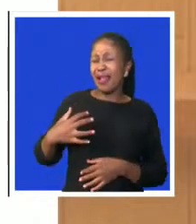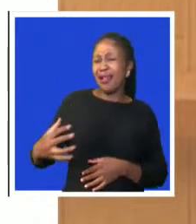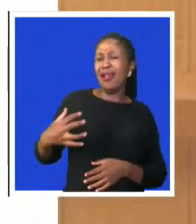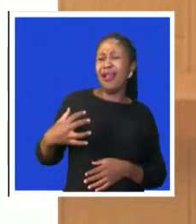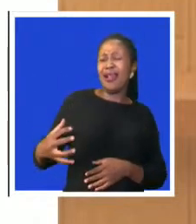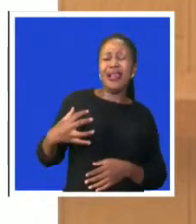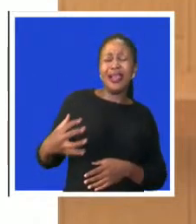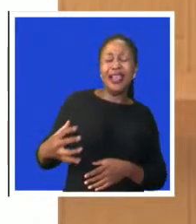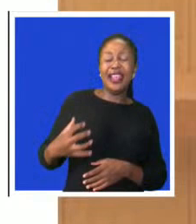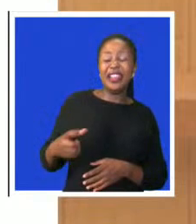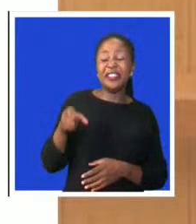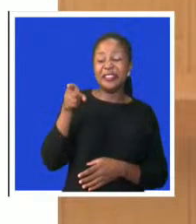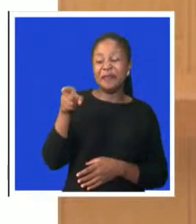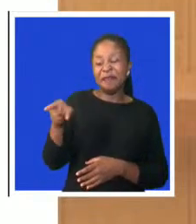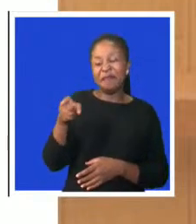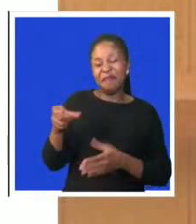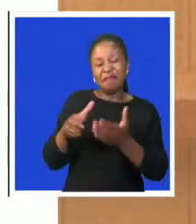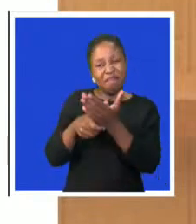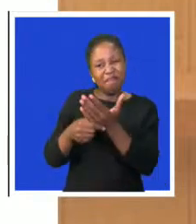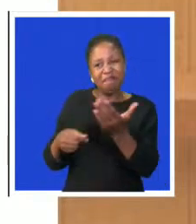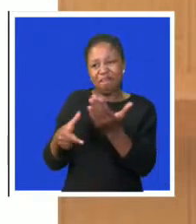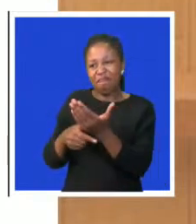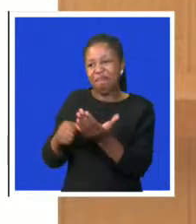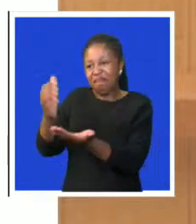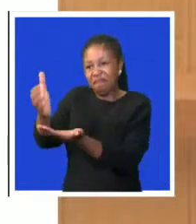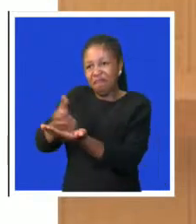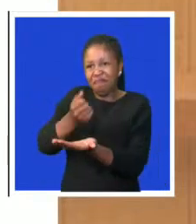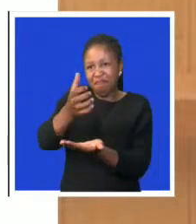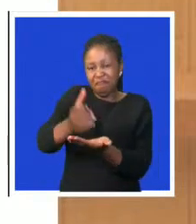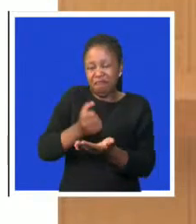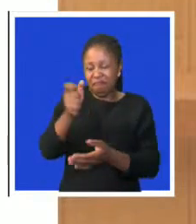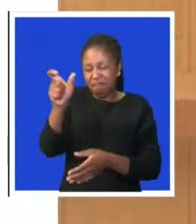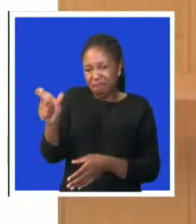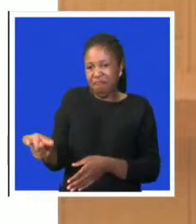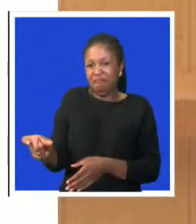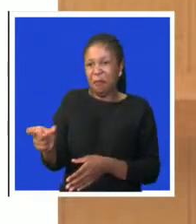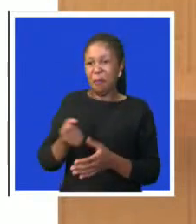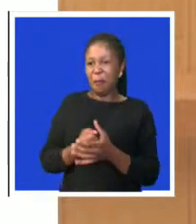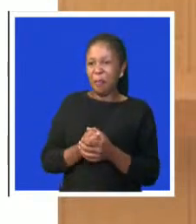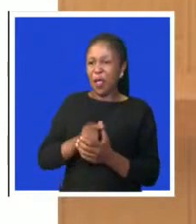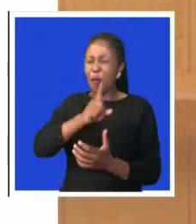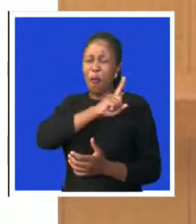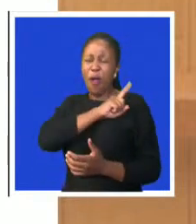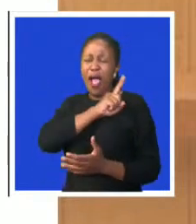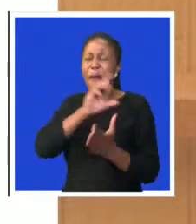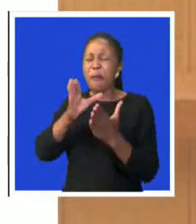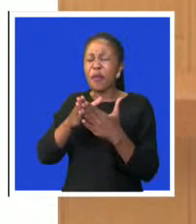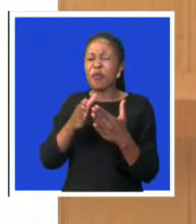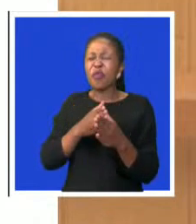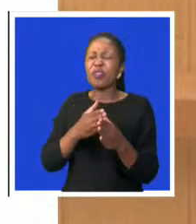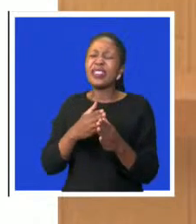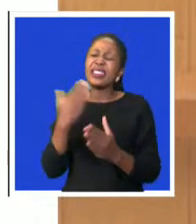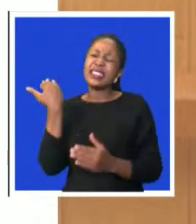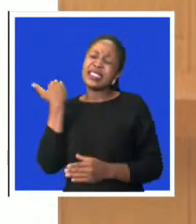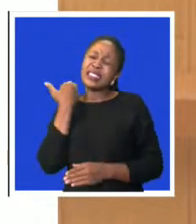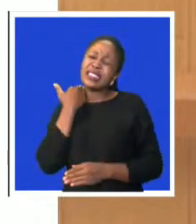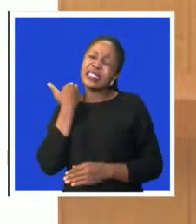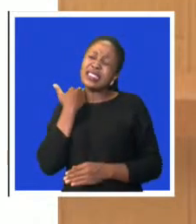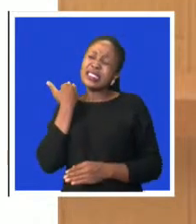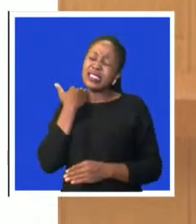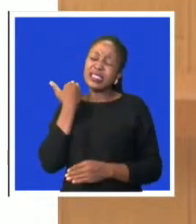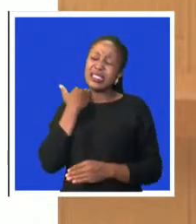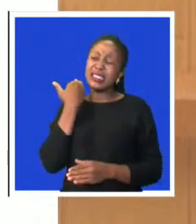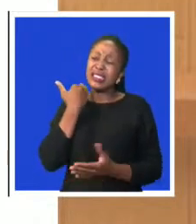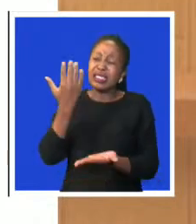the oppressor, the Roman Empire. They overcharged people and kept the profits